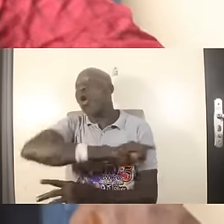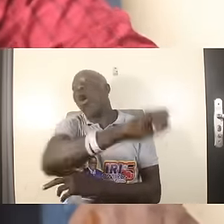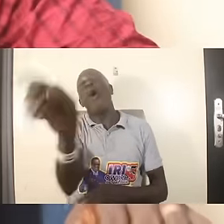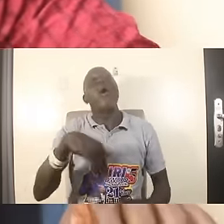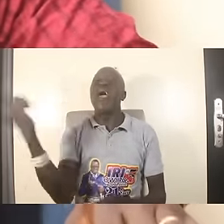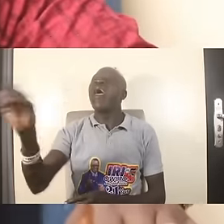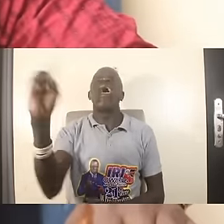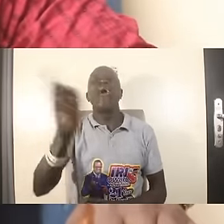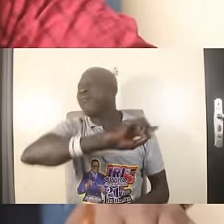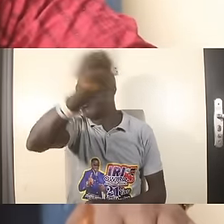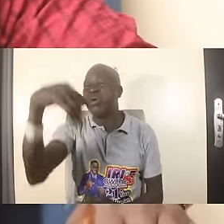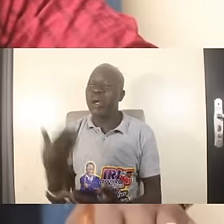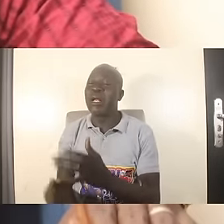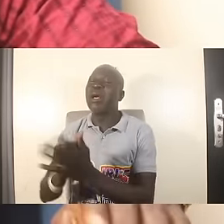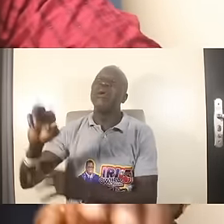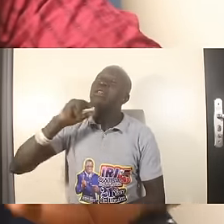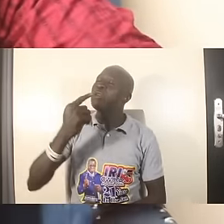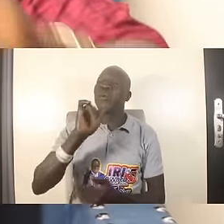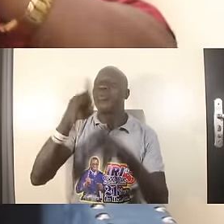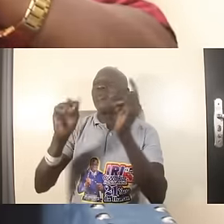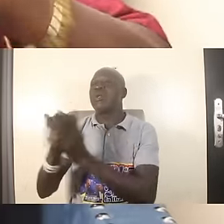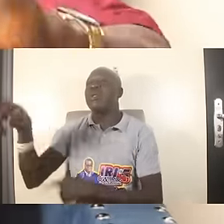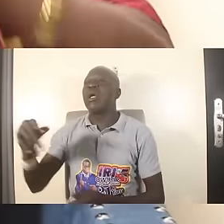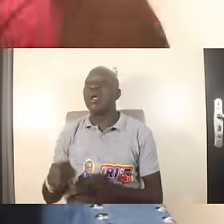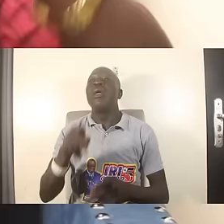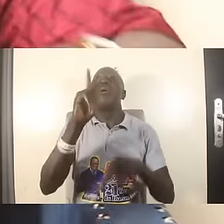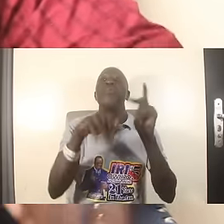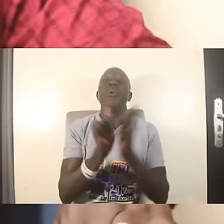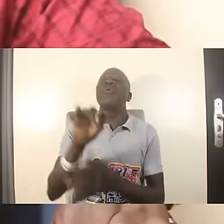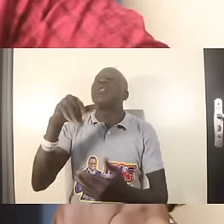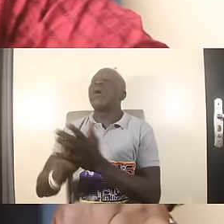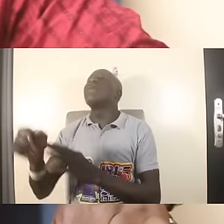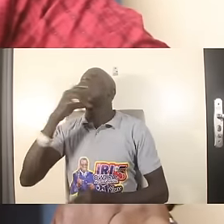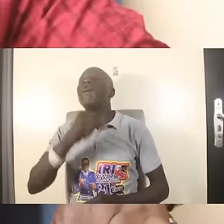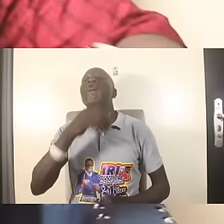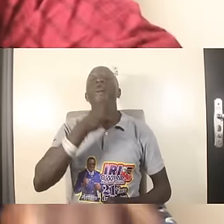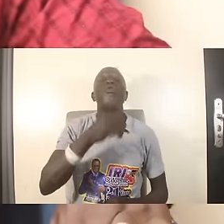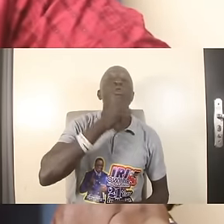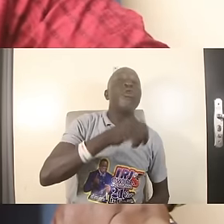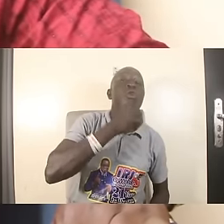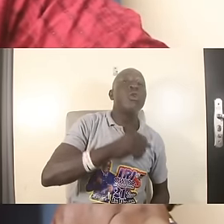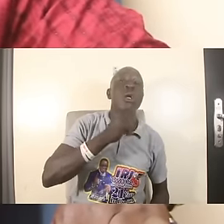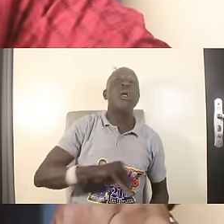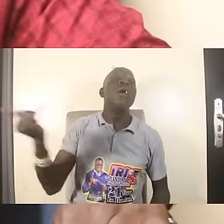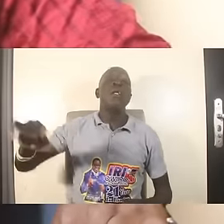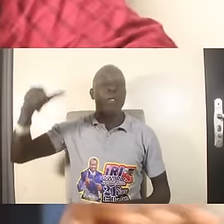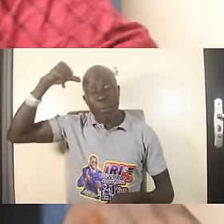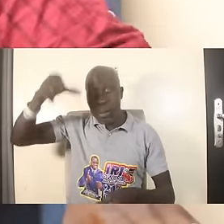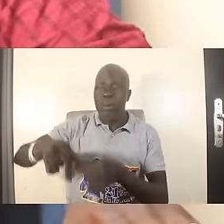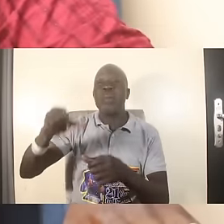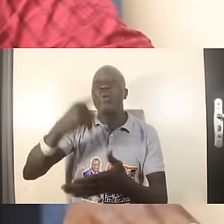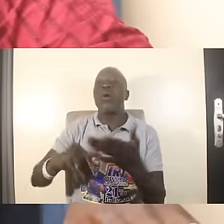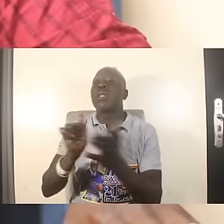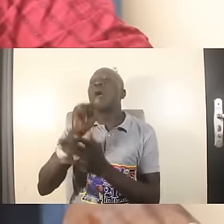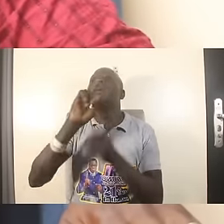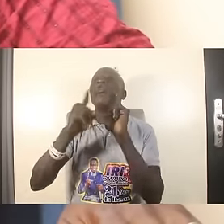aba ni awon eniyan wa. These mysterious people are everywhere on earth. Awon to ba je agbagba ninu wa. And the people that are elderly people. Wa ti ranti nkan ti mo so. They will recollect